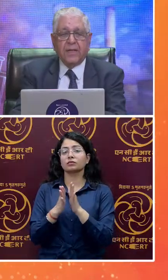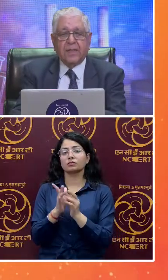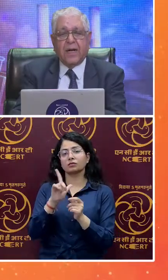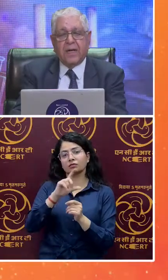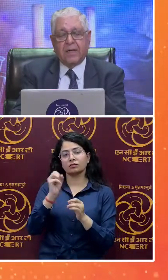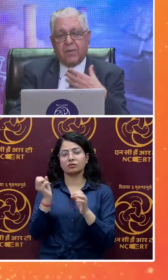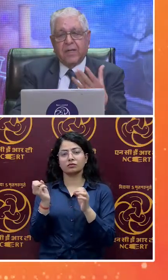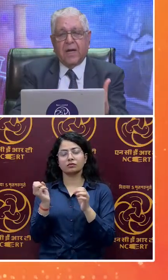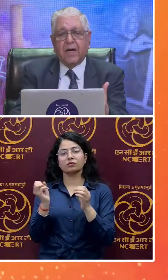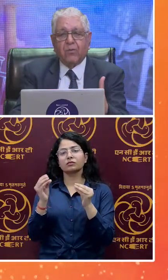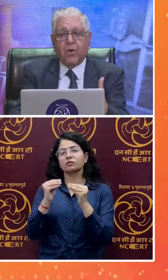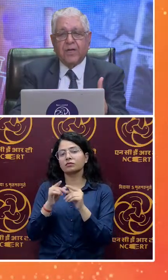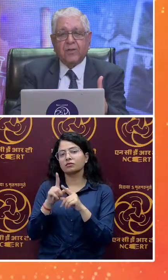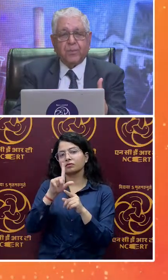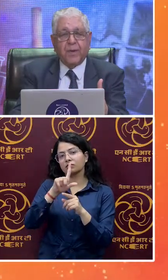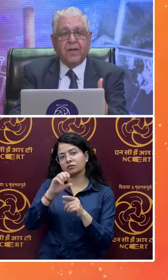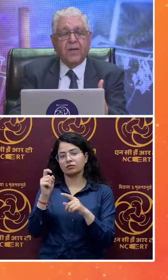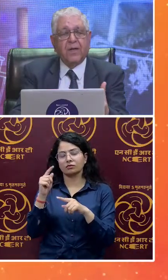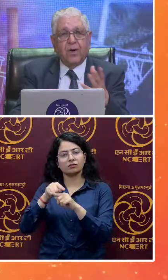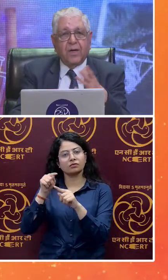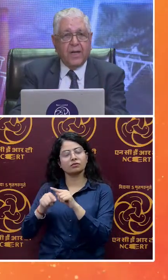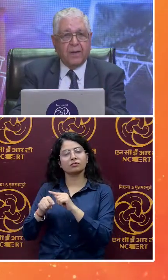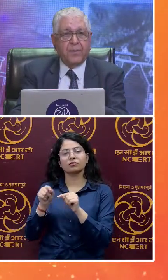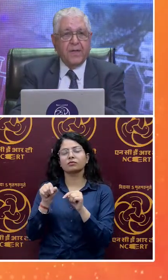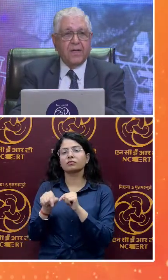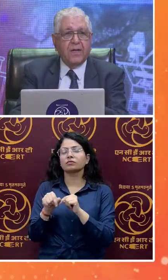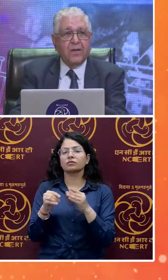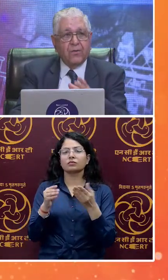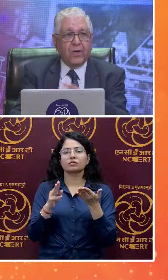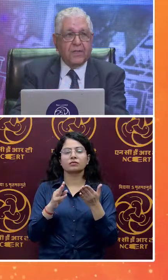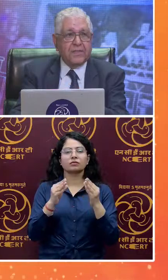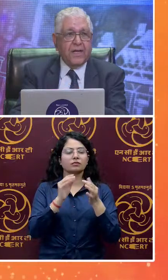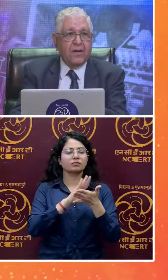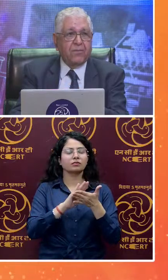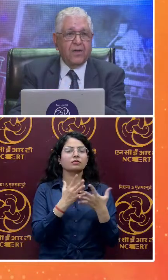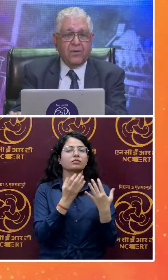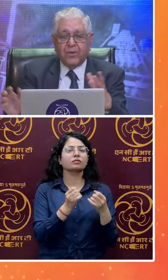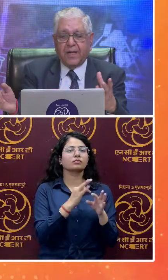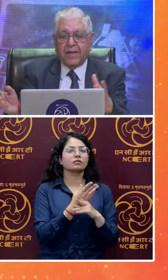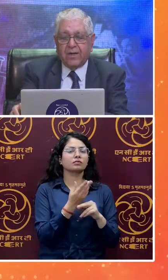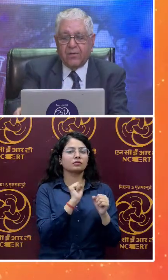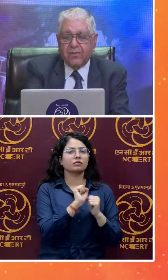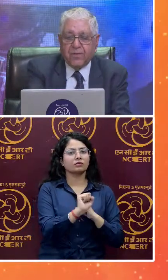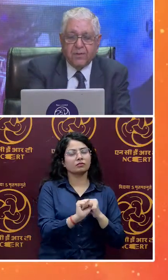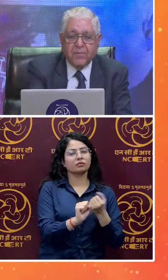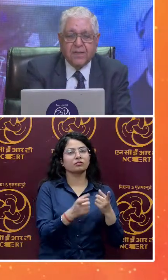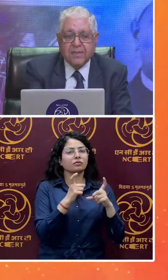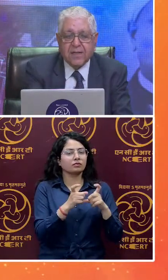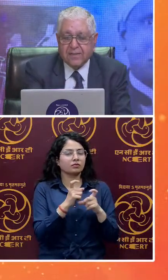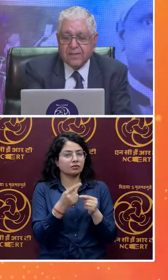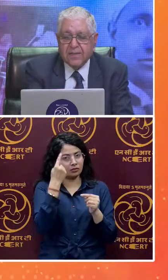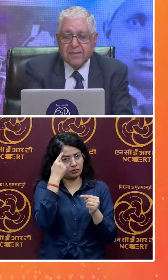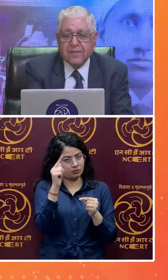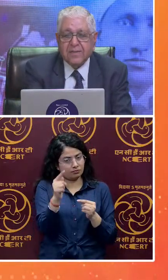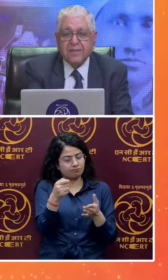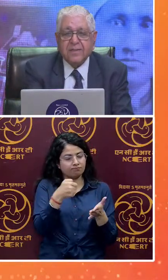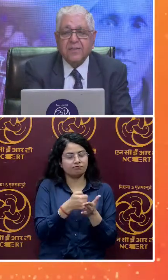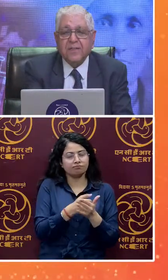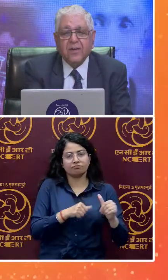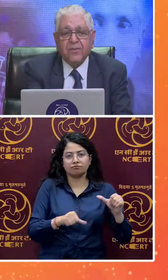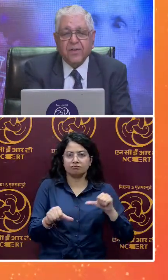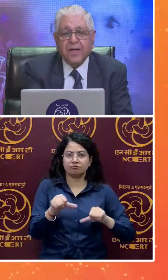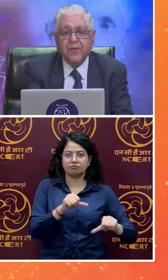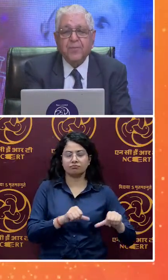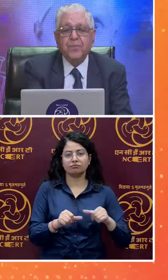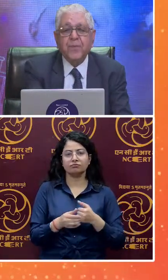money that Bhatnagar wanted to spend on NPL for his TIFR to take care of the fundamental science research